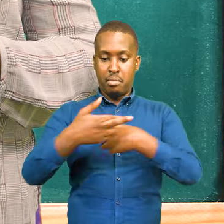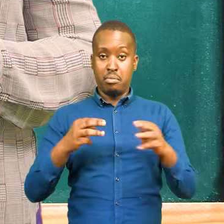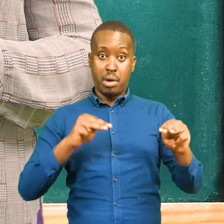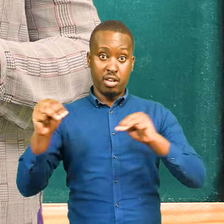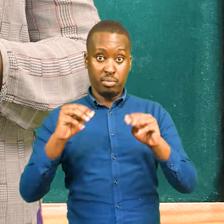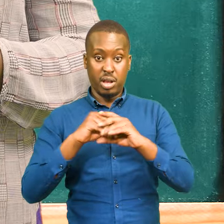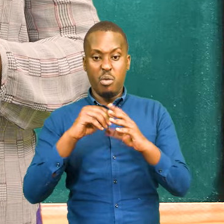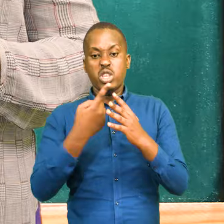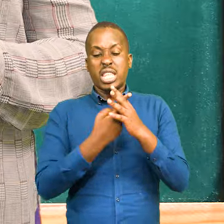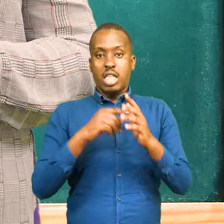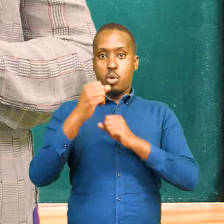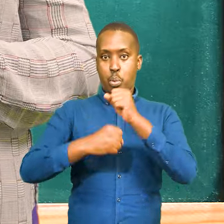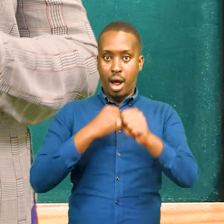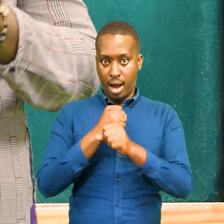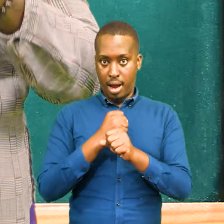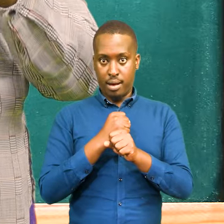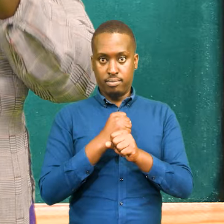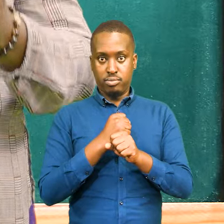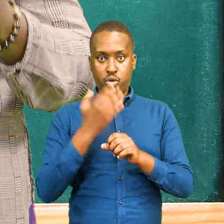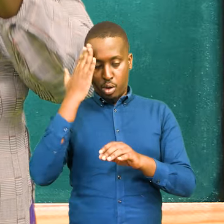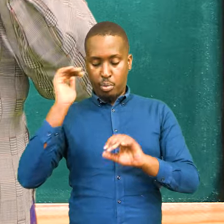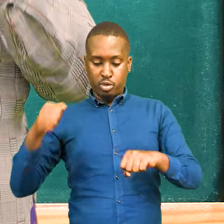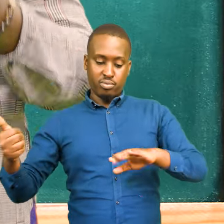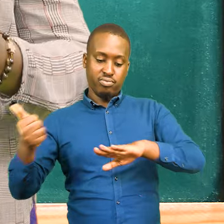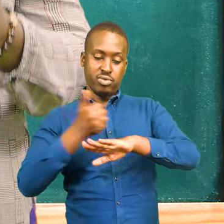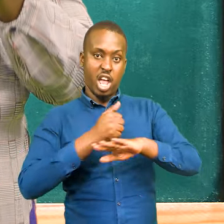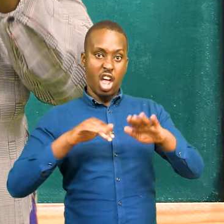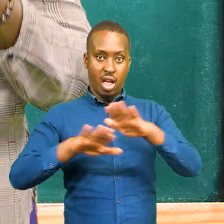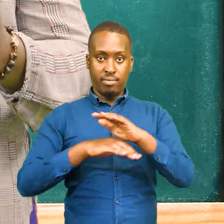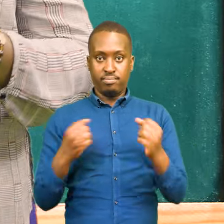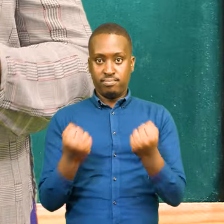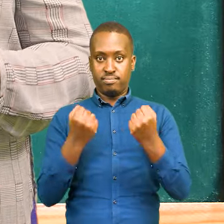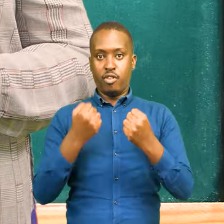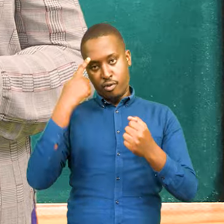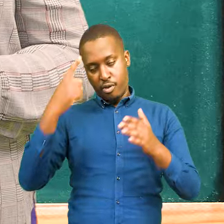at the beginning of the school year to set a strong foundation for